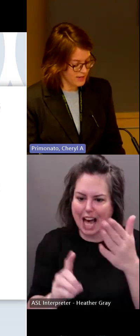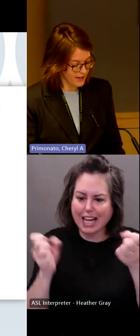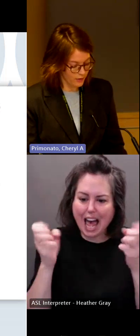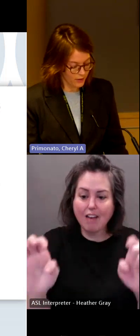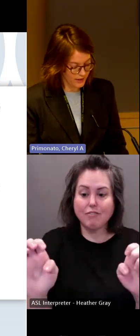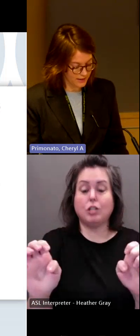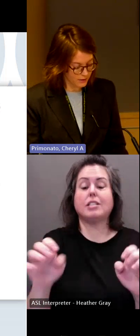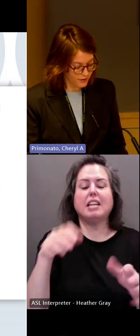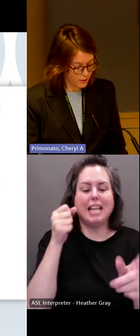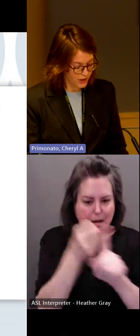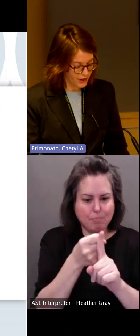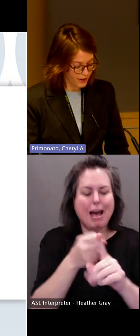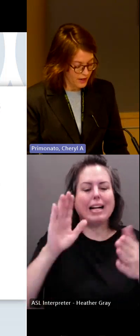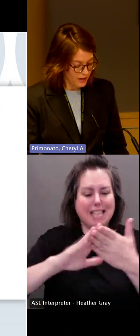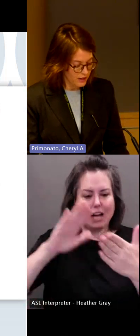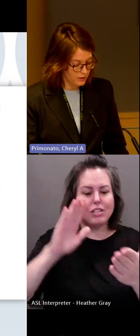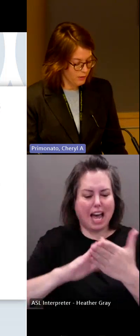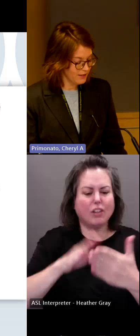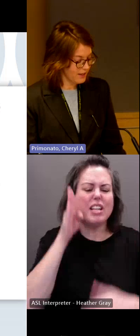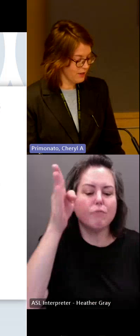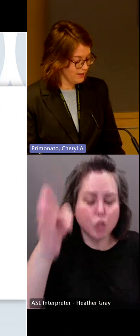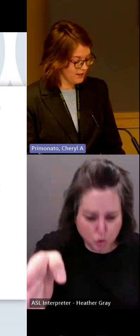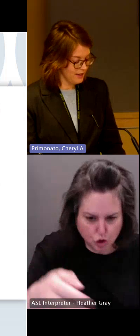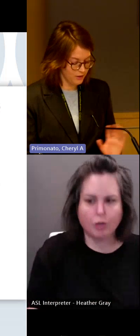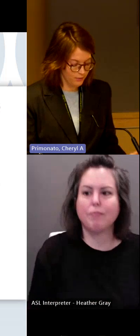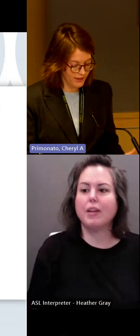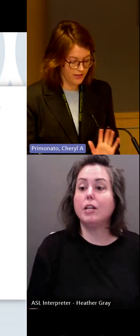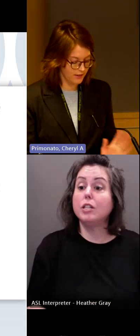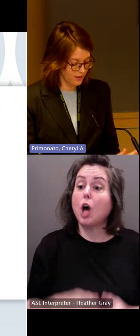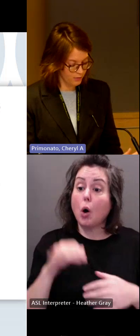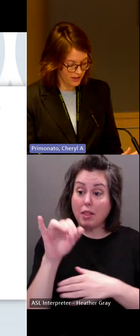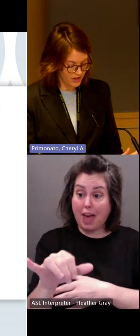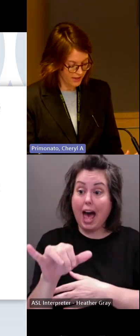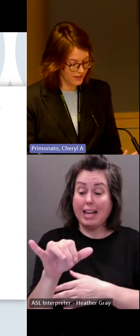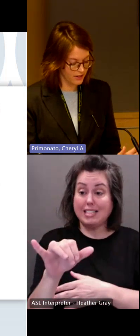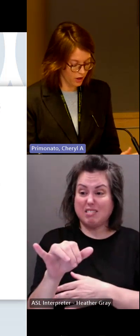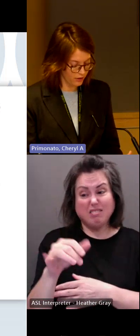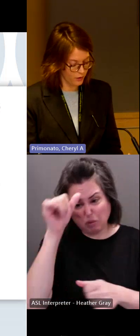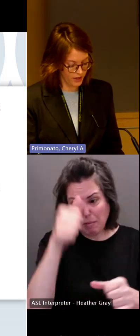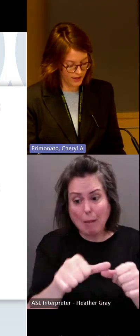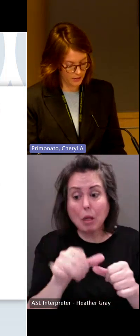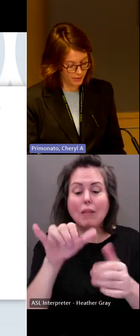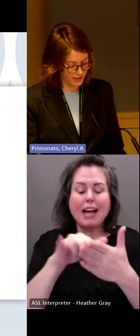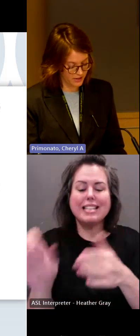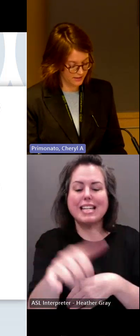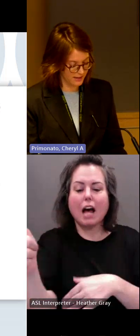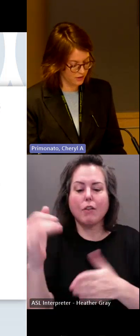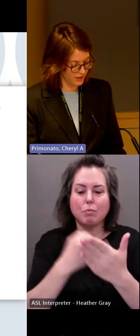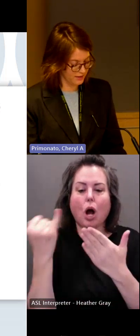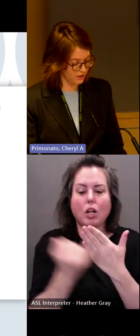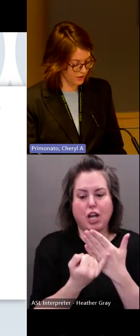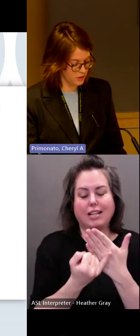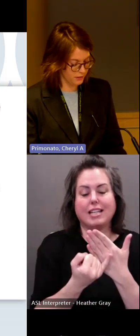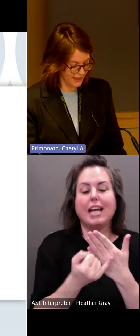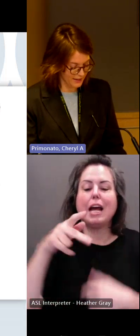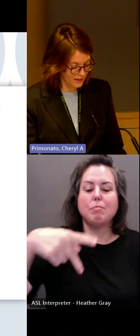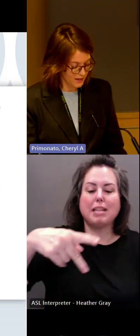Transit Downtown routings in the future. So bus line redesign, as a reminder, is another project called for in PRT's